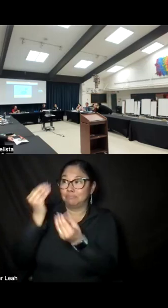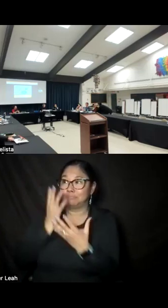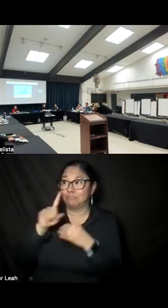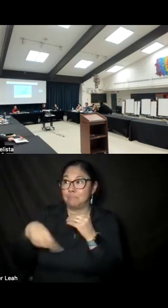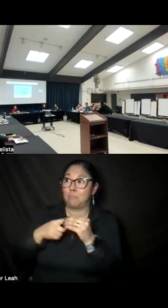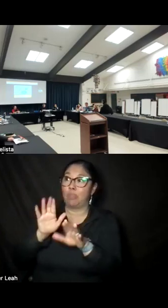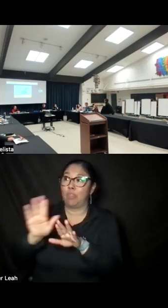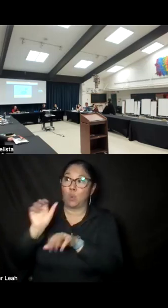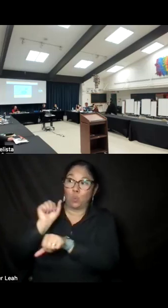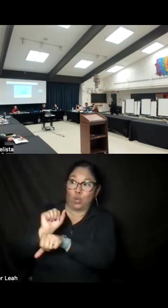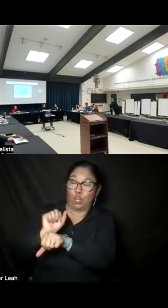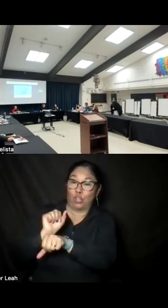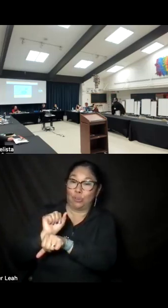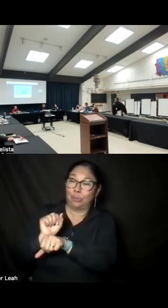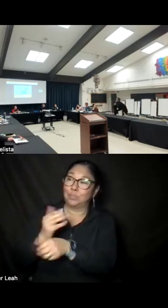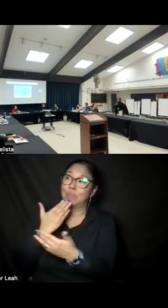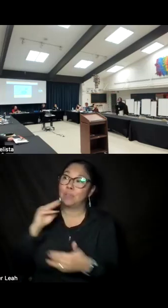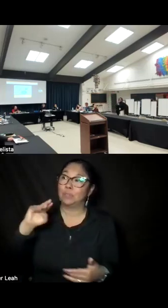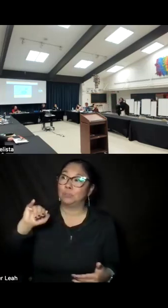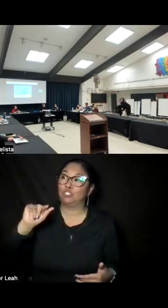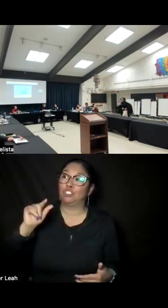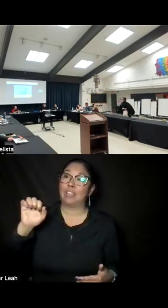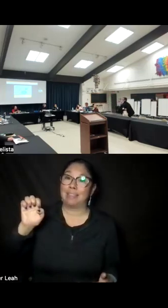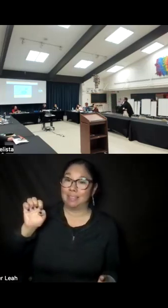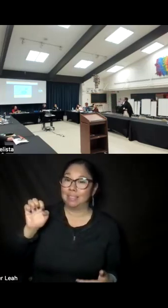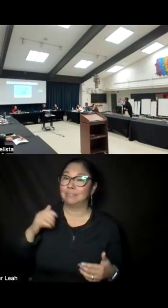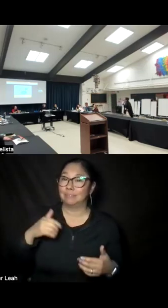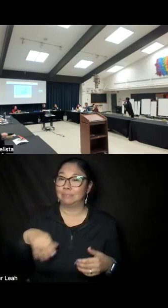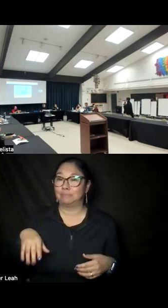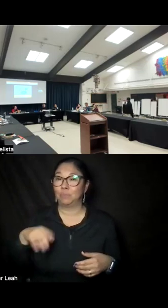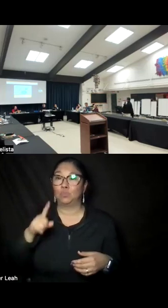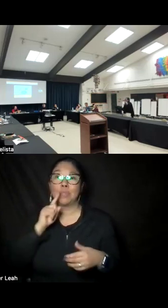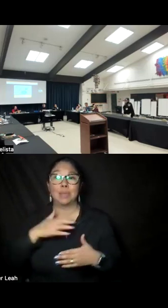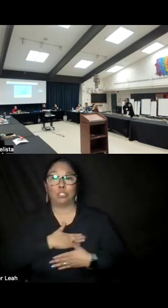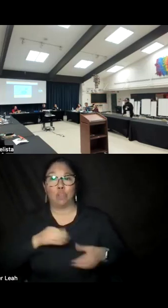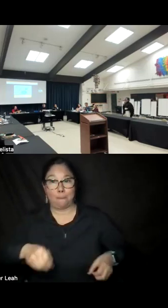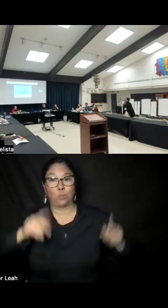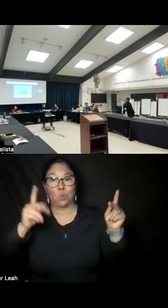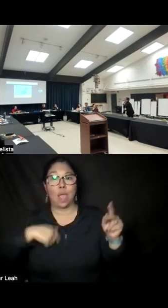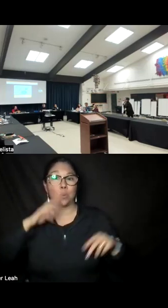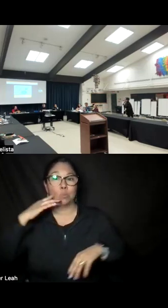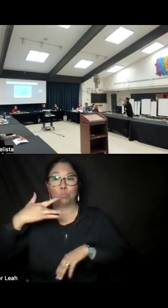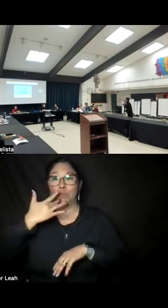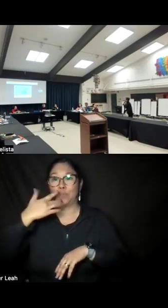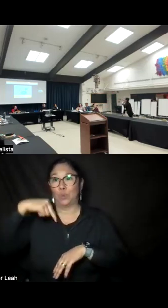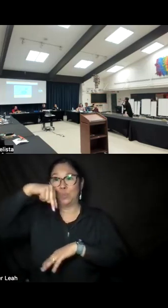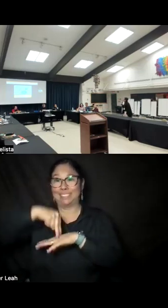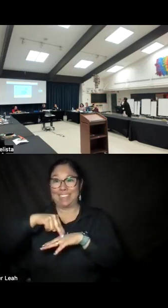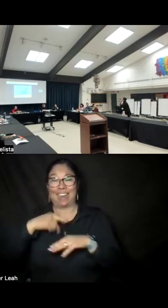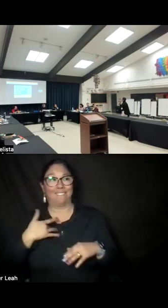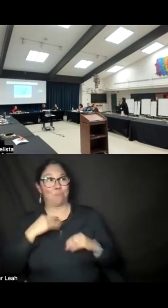they are doing. So thank you, Michelle, for joining Okay, thank you. We really appreciate this opportunity. I'd rather stand over here anyways. I'm more